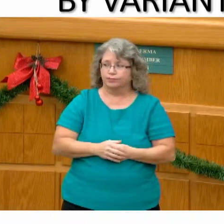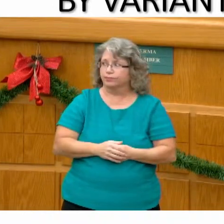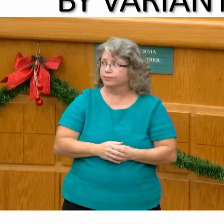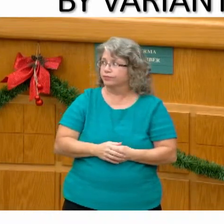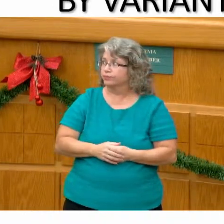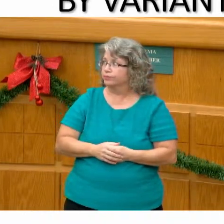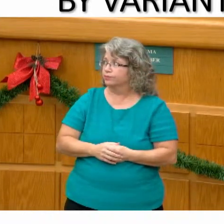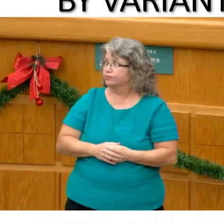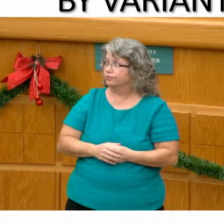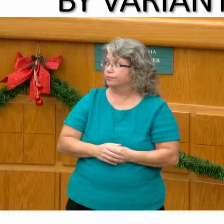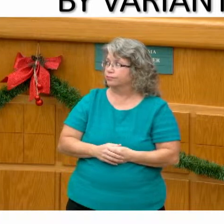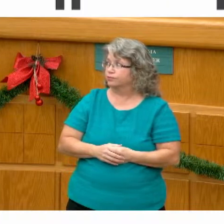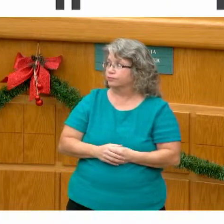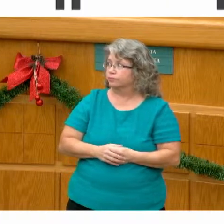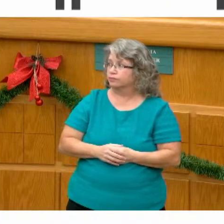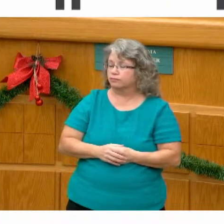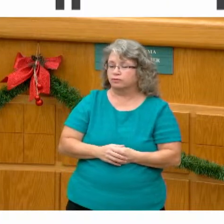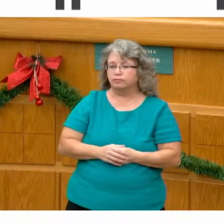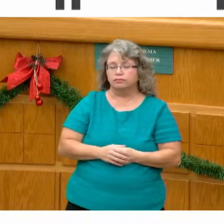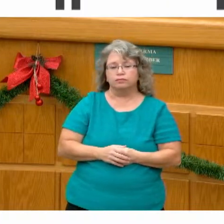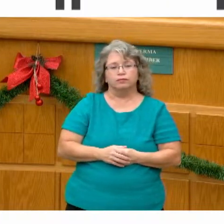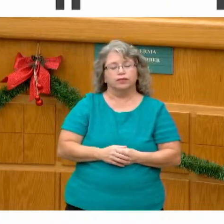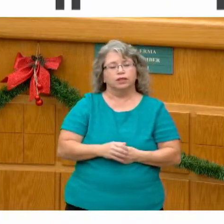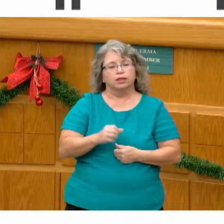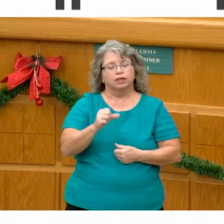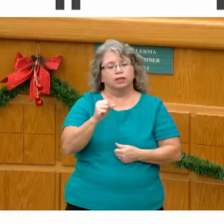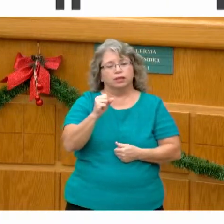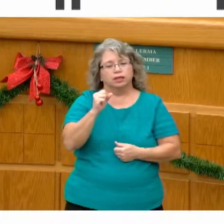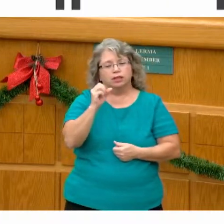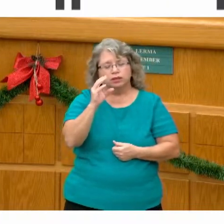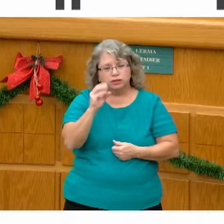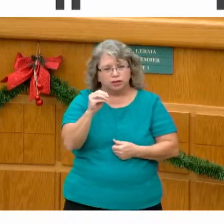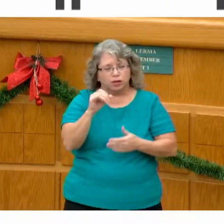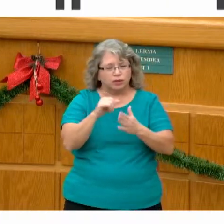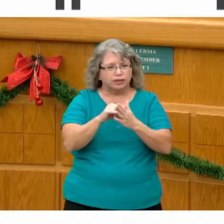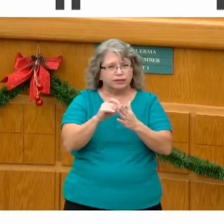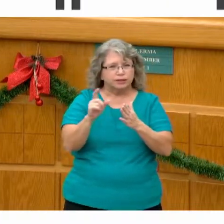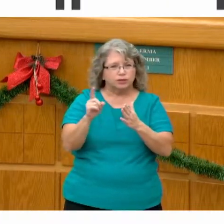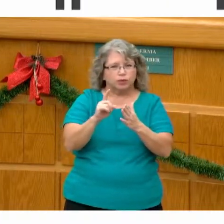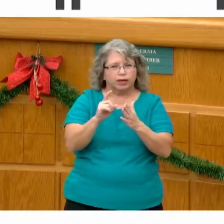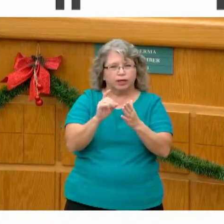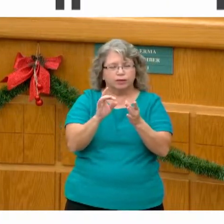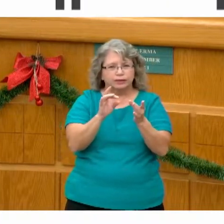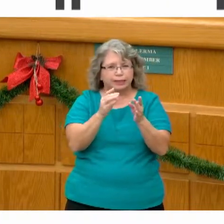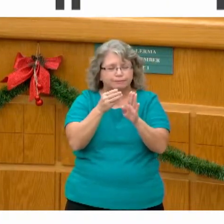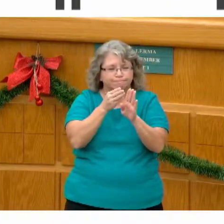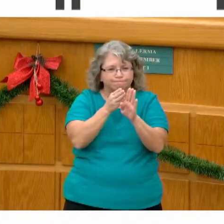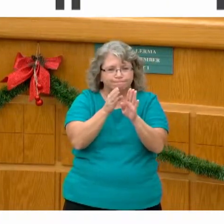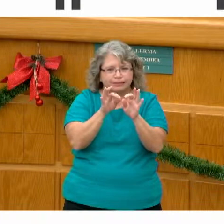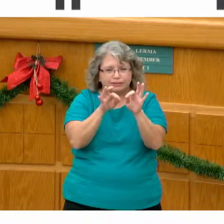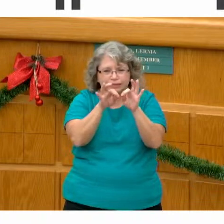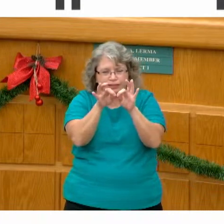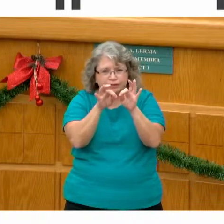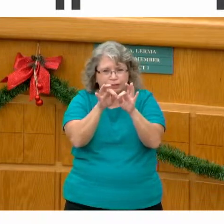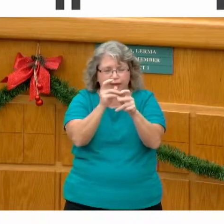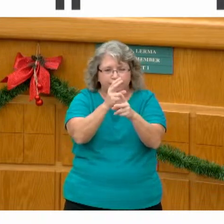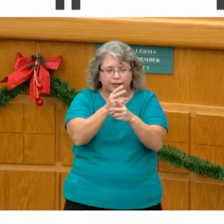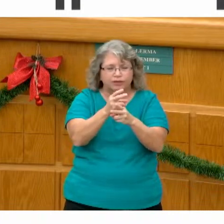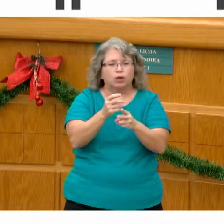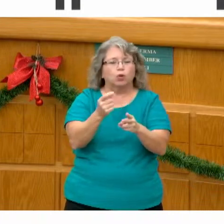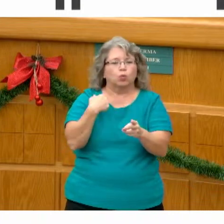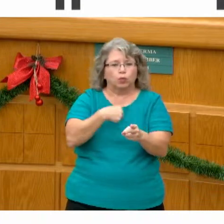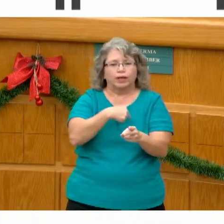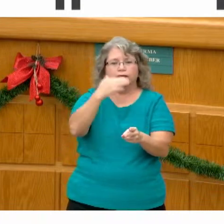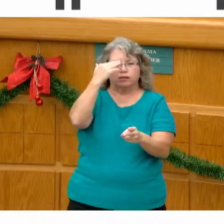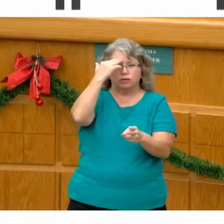So this is where we get into the nuances of what's going to happen here. We know that an Omicron wave is happening, and it's